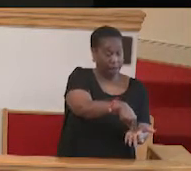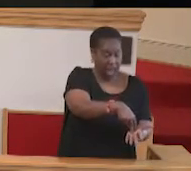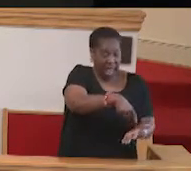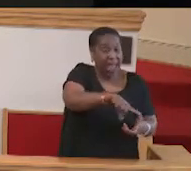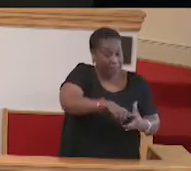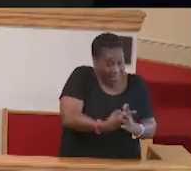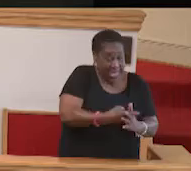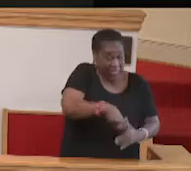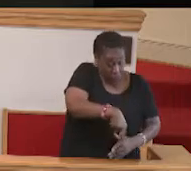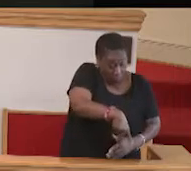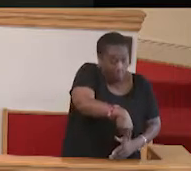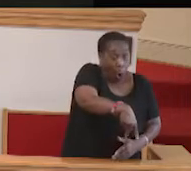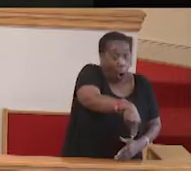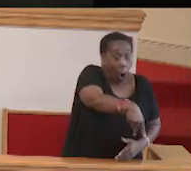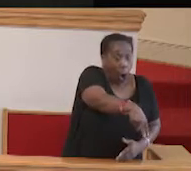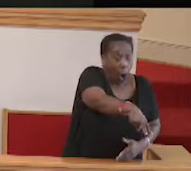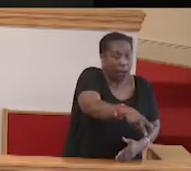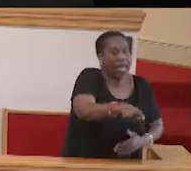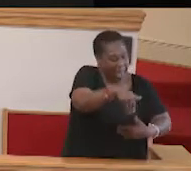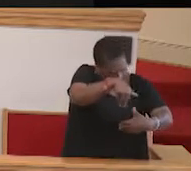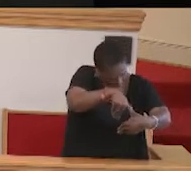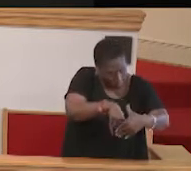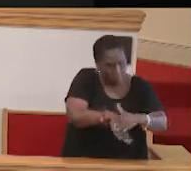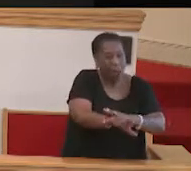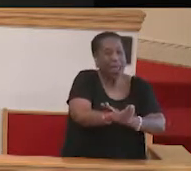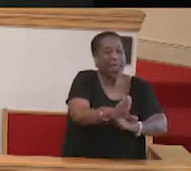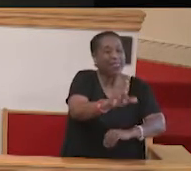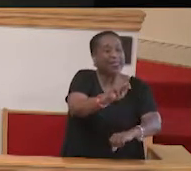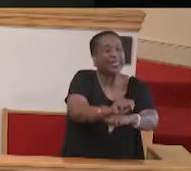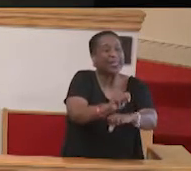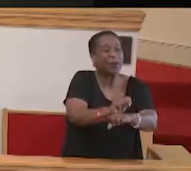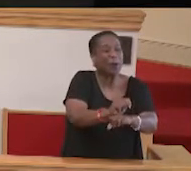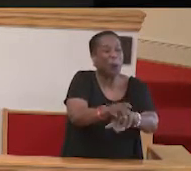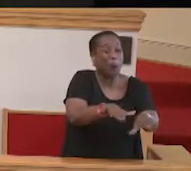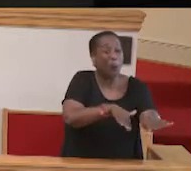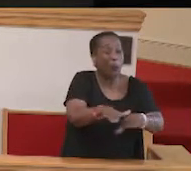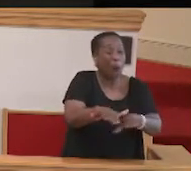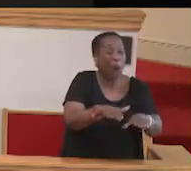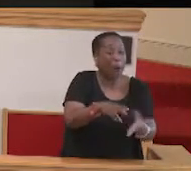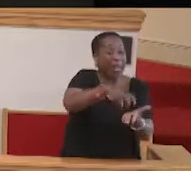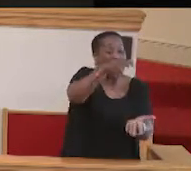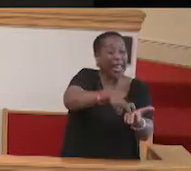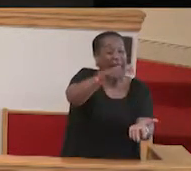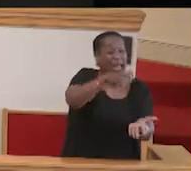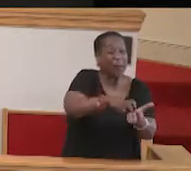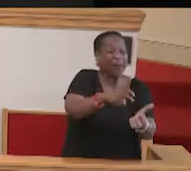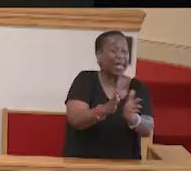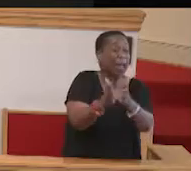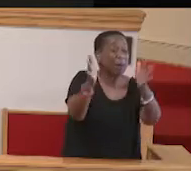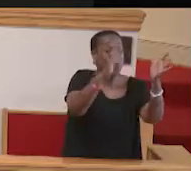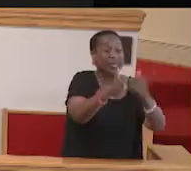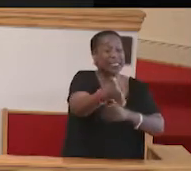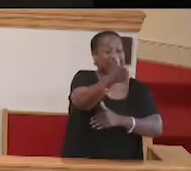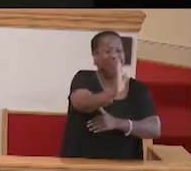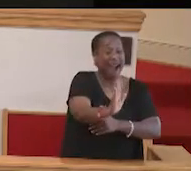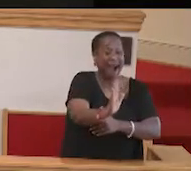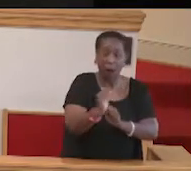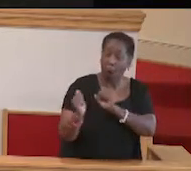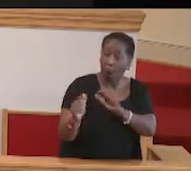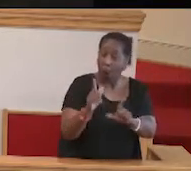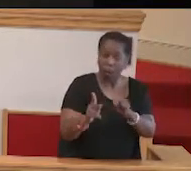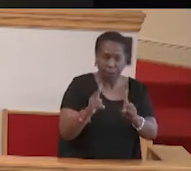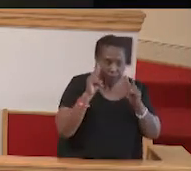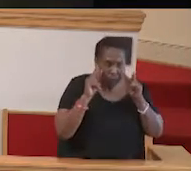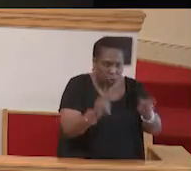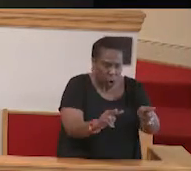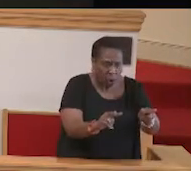walk, and he entered the temple with them, walking and leaping and praising God. All the people saw